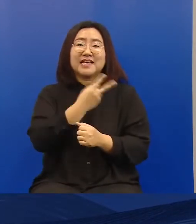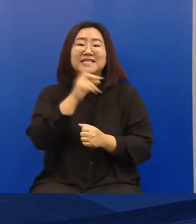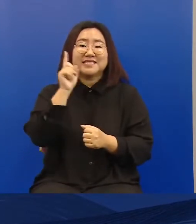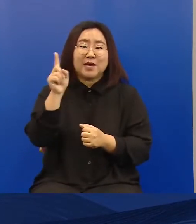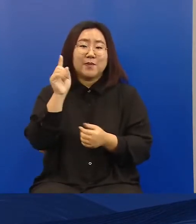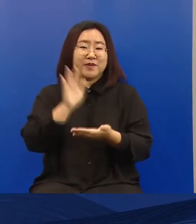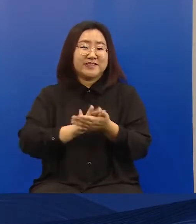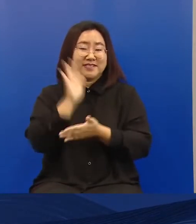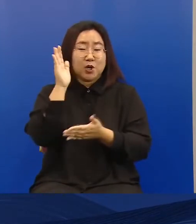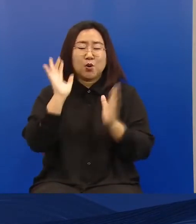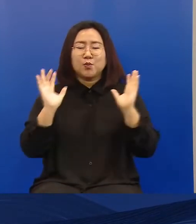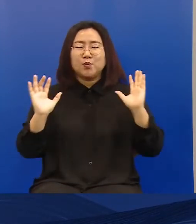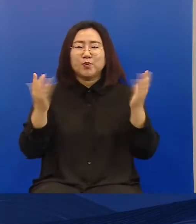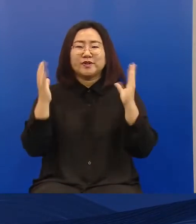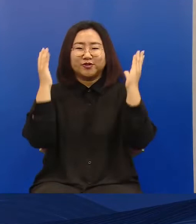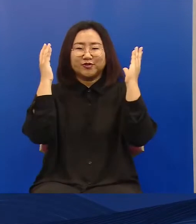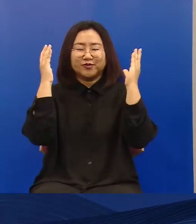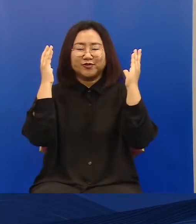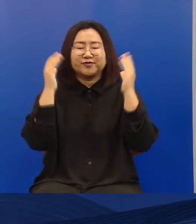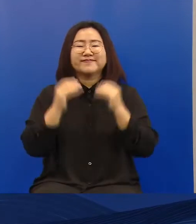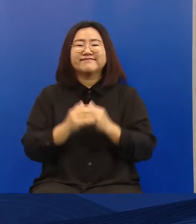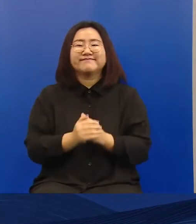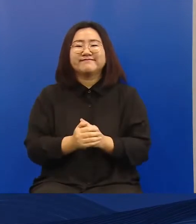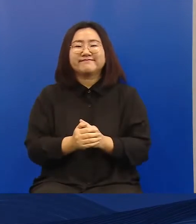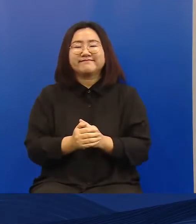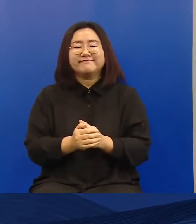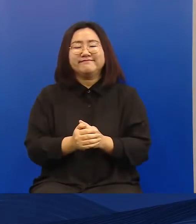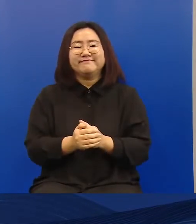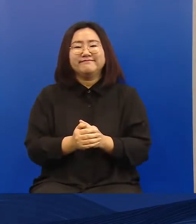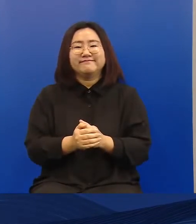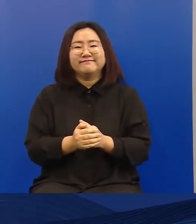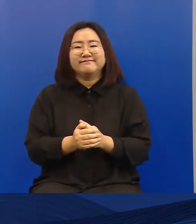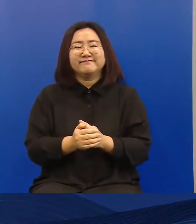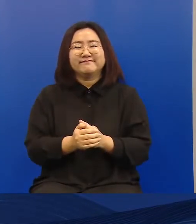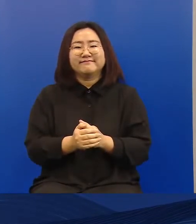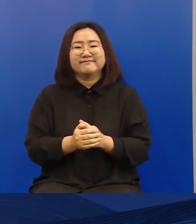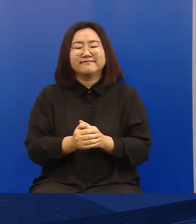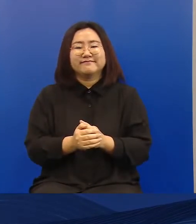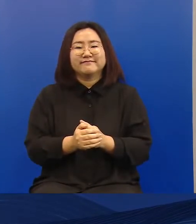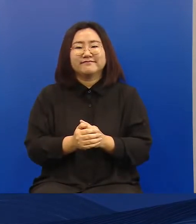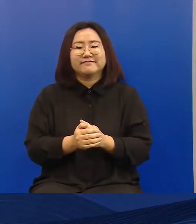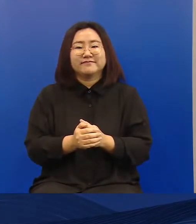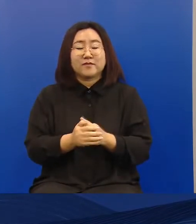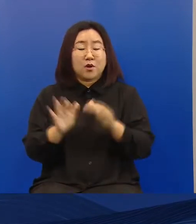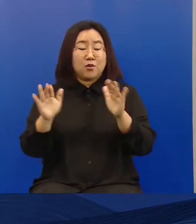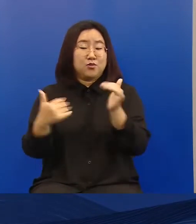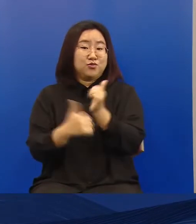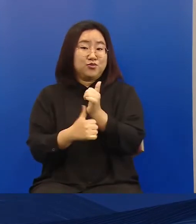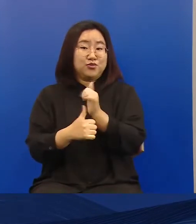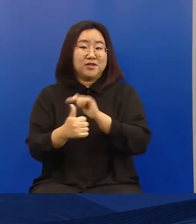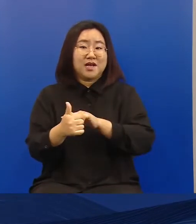in detail. Let's give him another big round of applause for his wonderful presentation. Thank you.